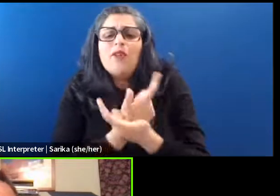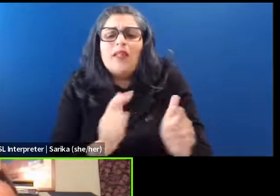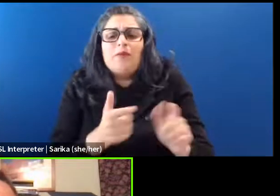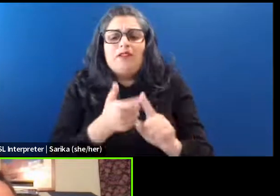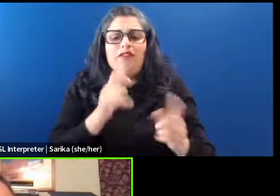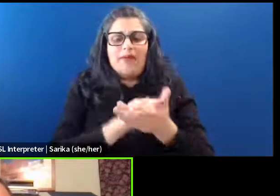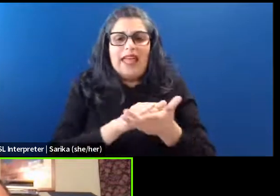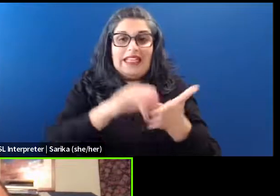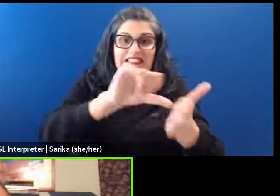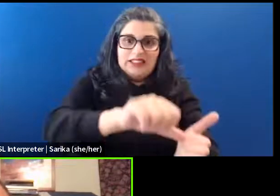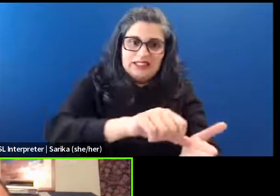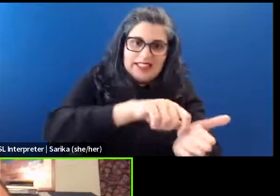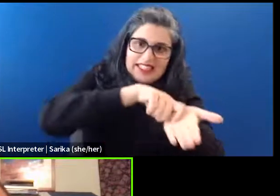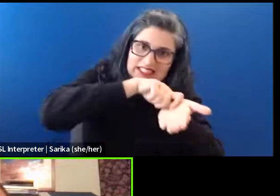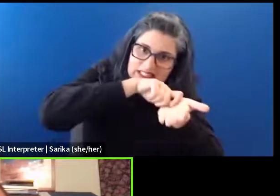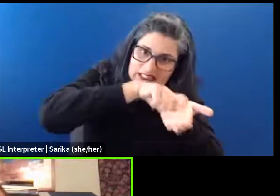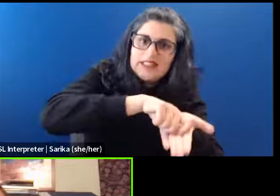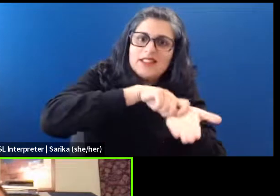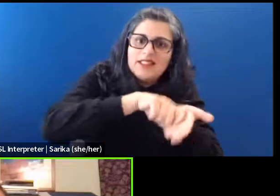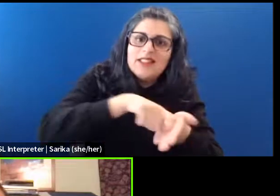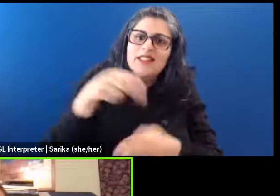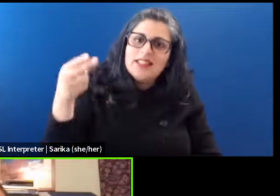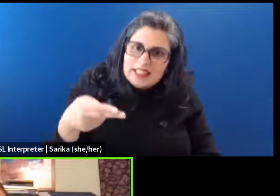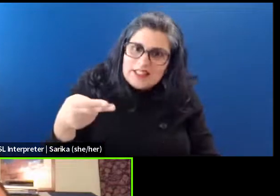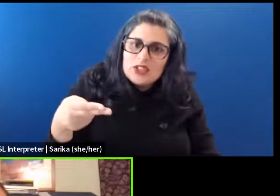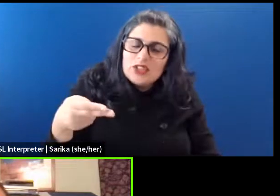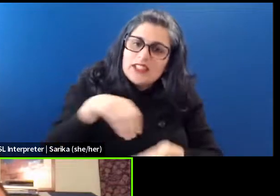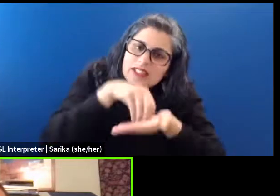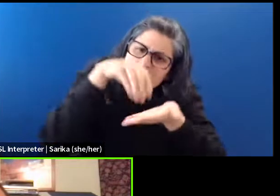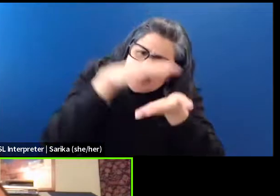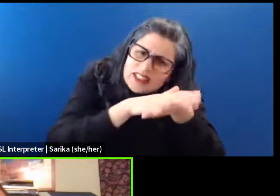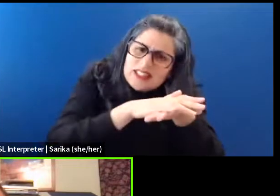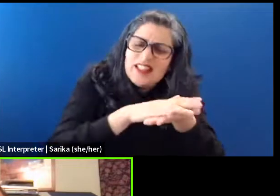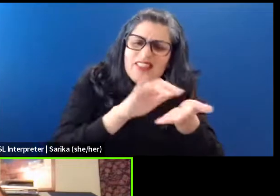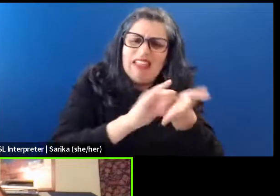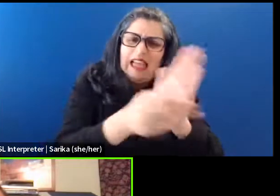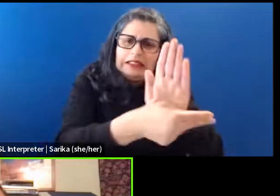etched, right, in history, this designation?